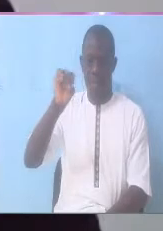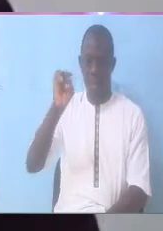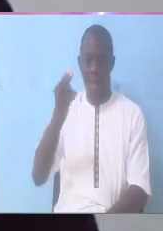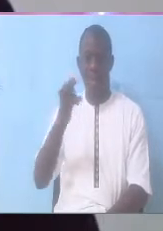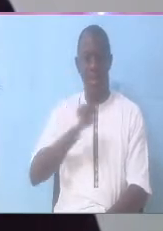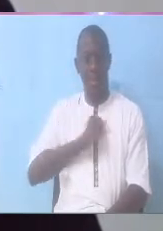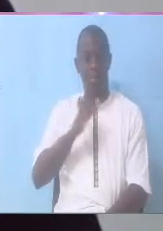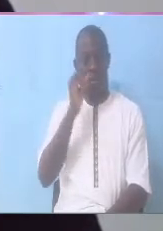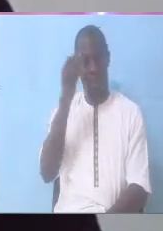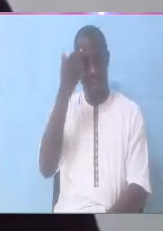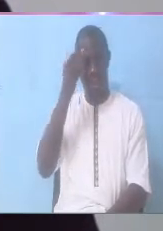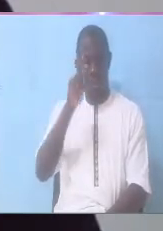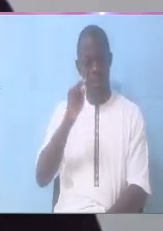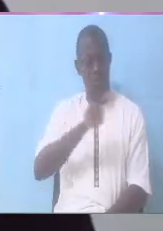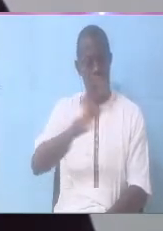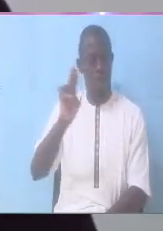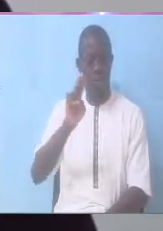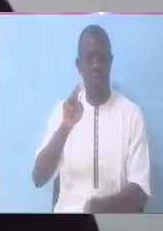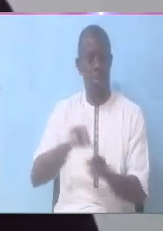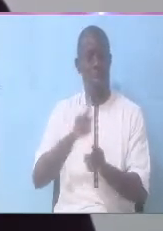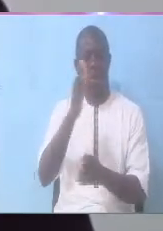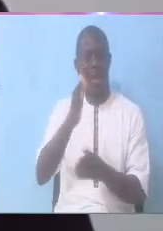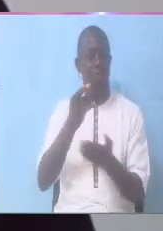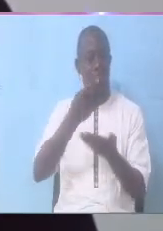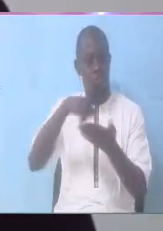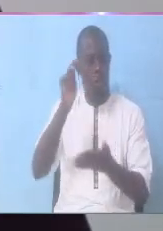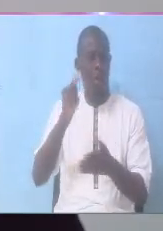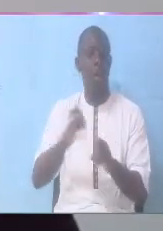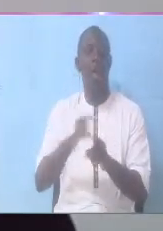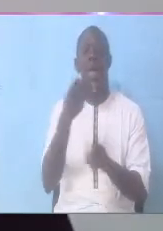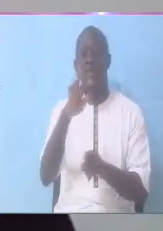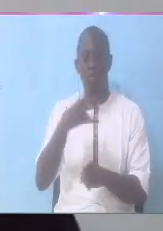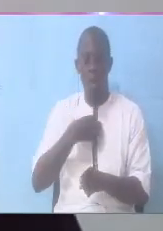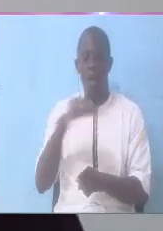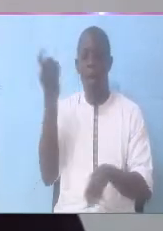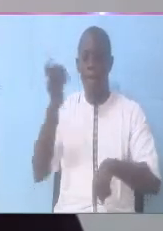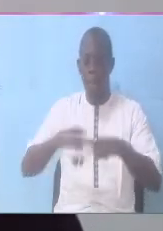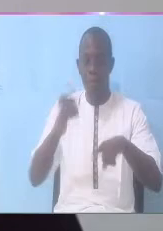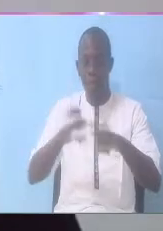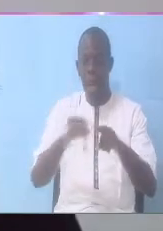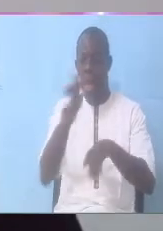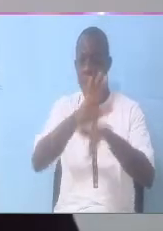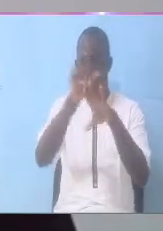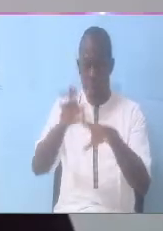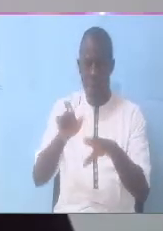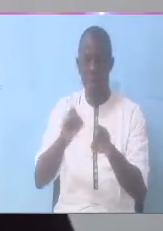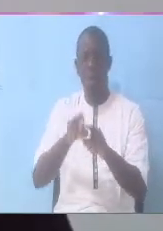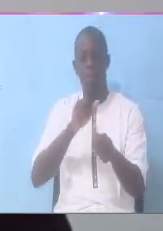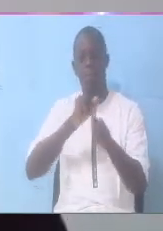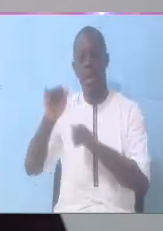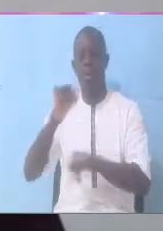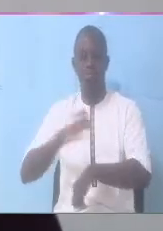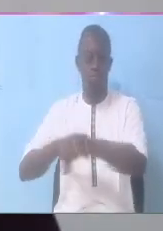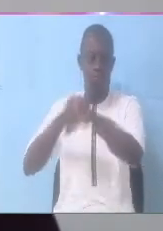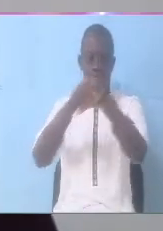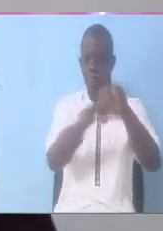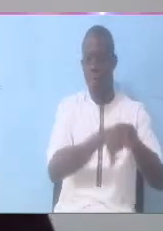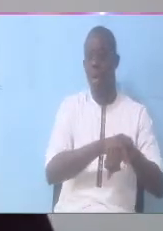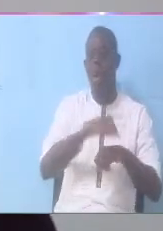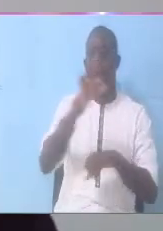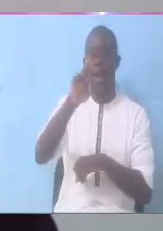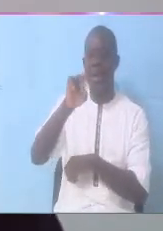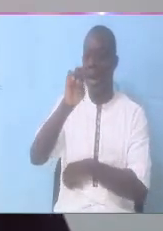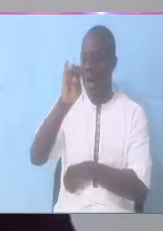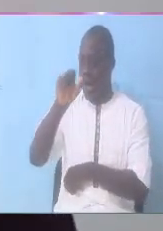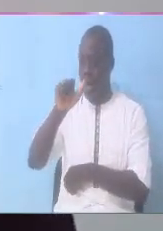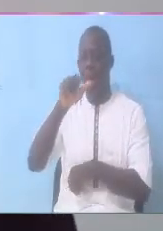went and told Tumbul, let them stop it. If they want to beat anybody, let them take them to NIA and beat them. Utumo le Musa Jammeh tata tumbulu kan akai nyimembe ke kanteng